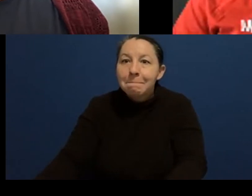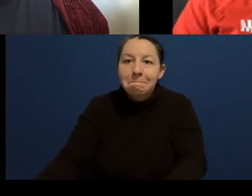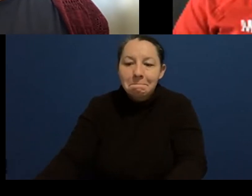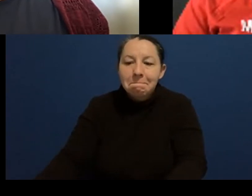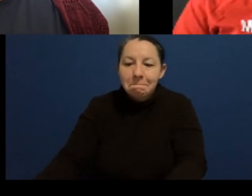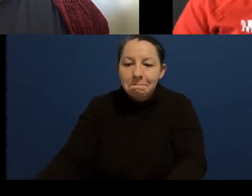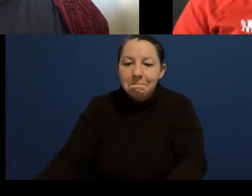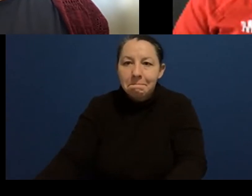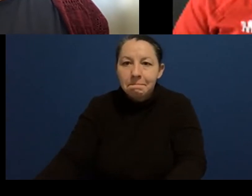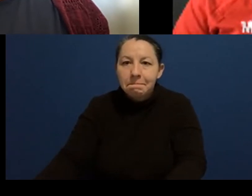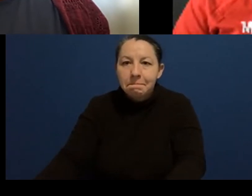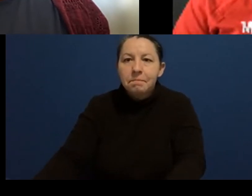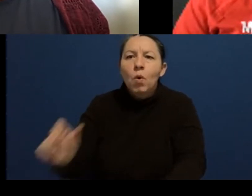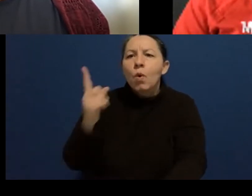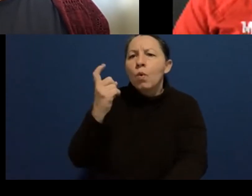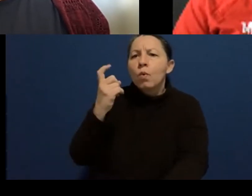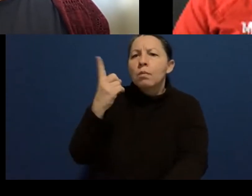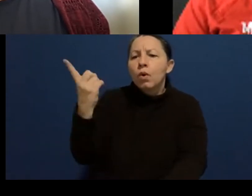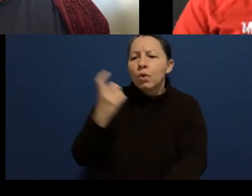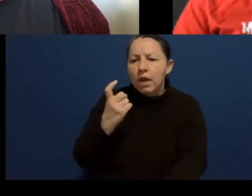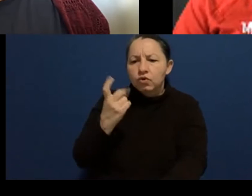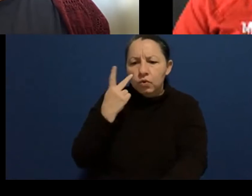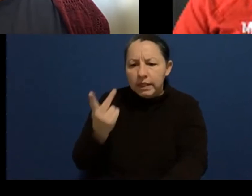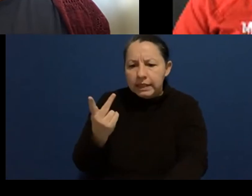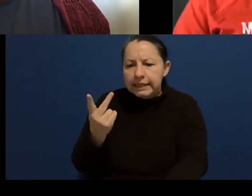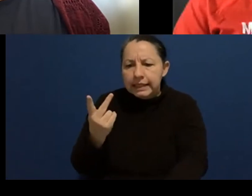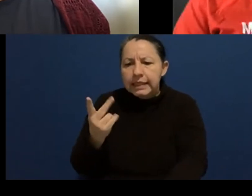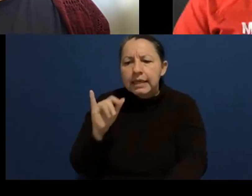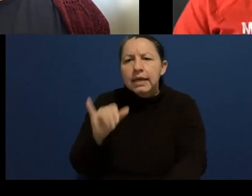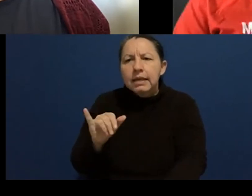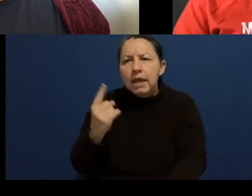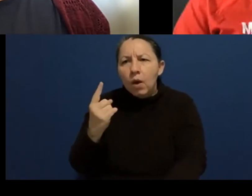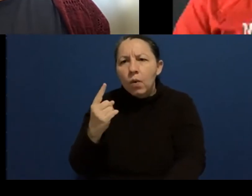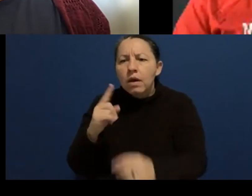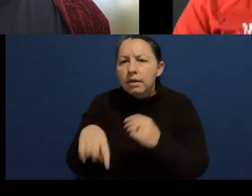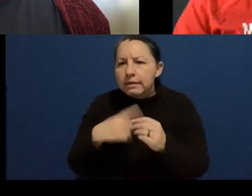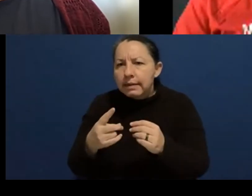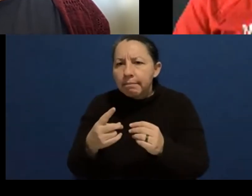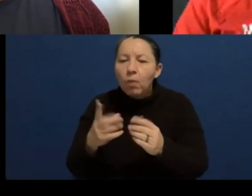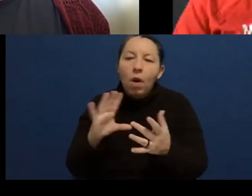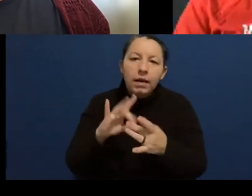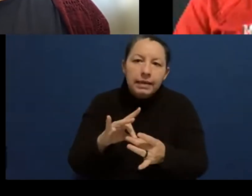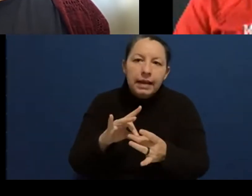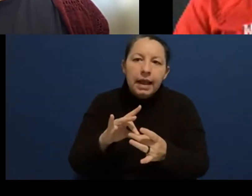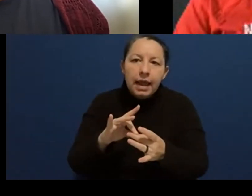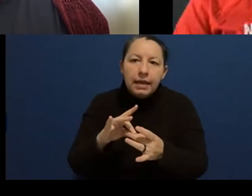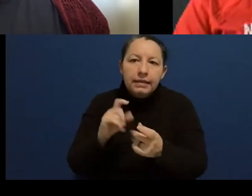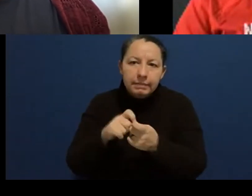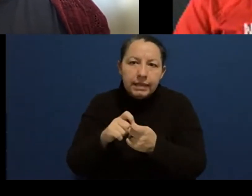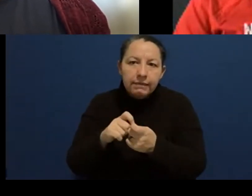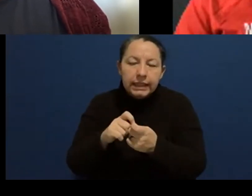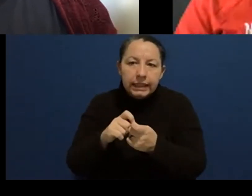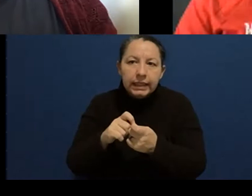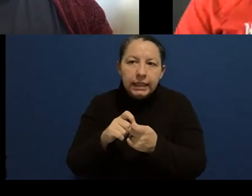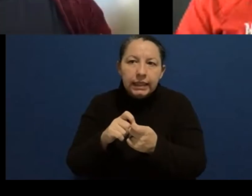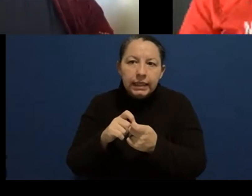We did have one other question that came through, and that was about in connecting specifically around sex trafficking, but with